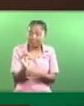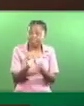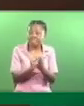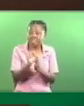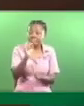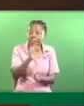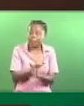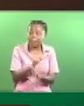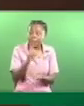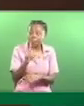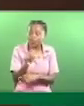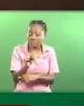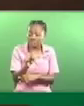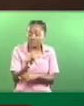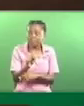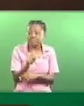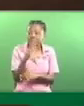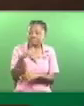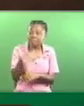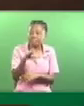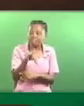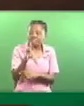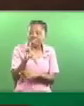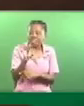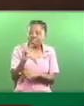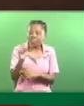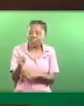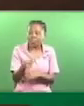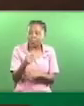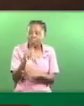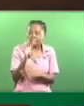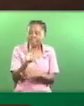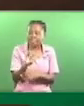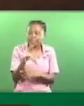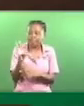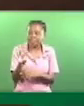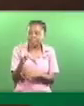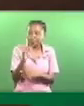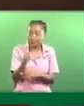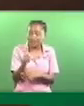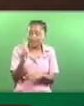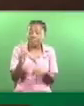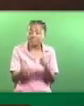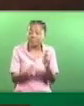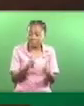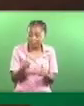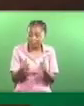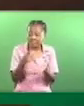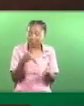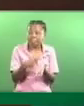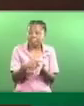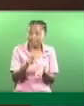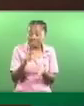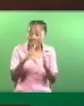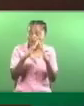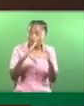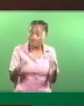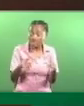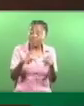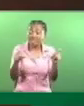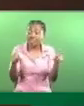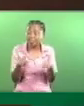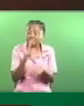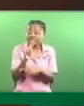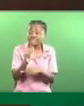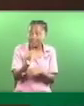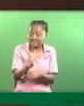Monday, Finance Minister Colm Imbert said a request for proposals will be made to develop the marina just southwest of the Petit